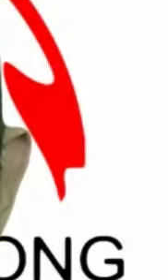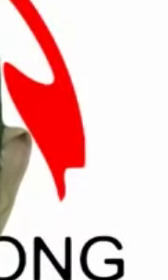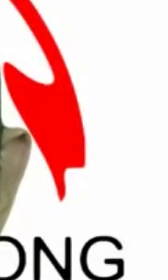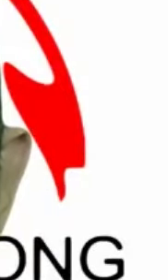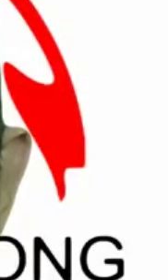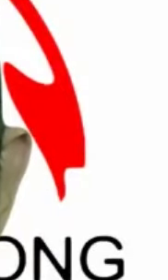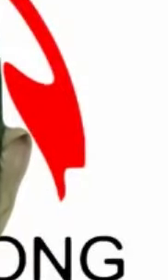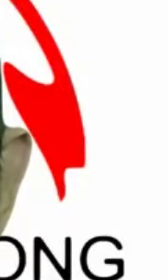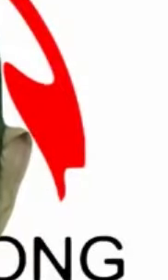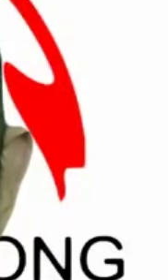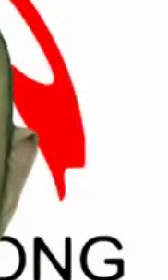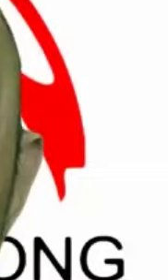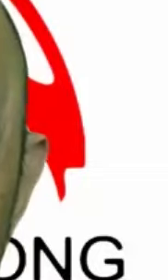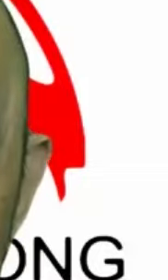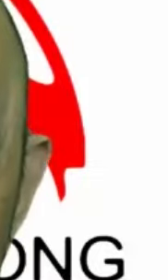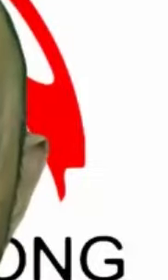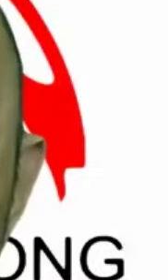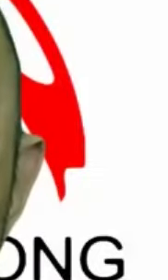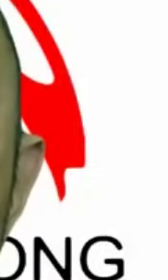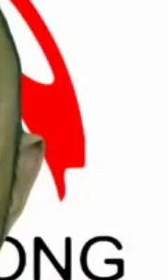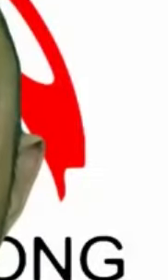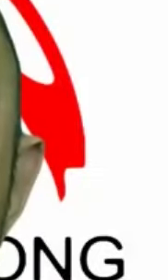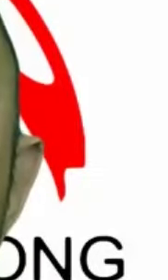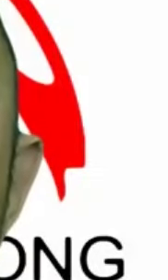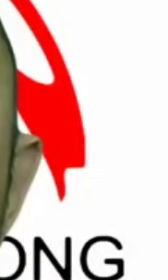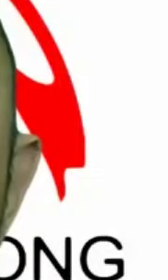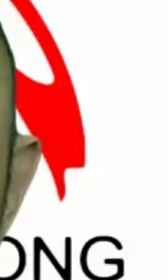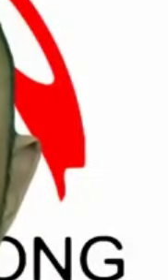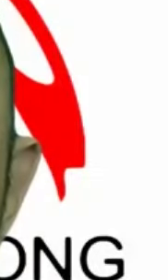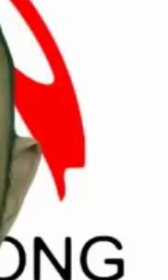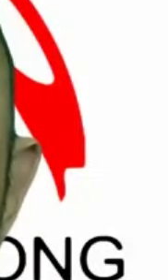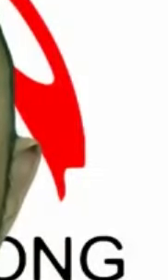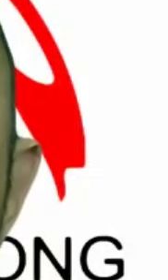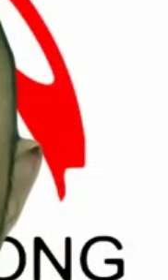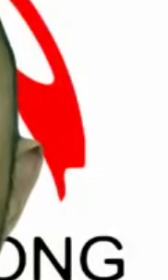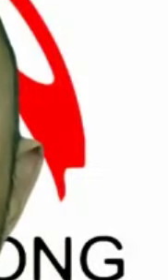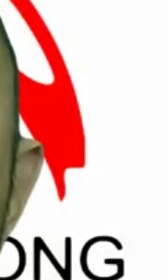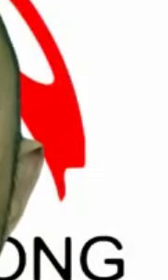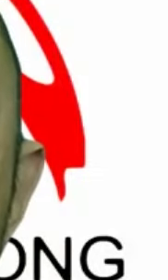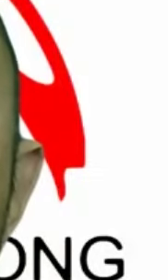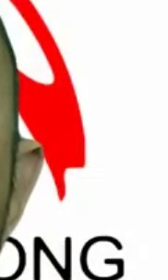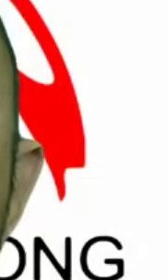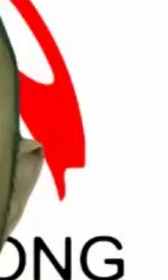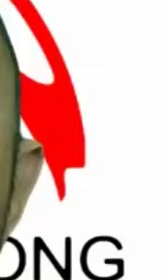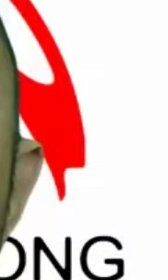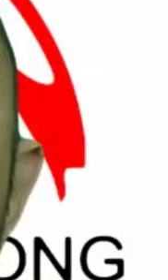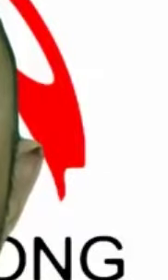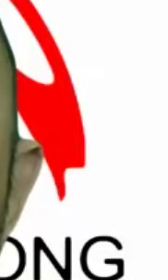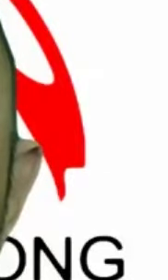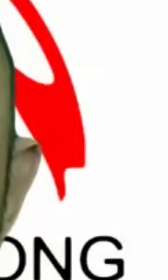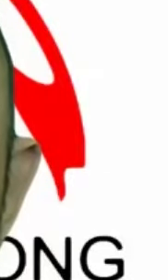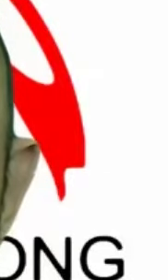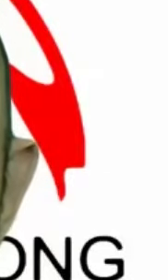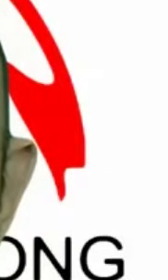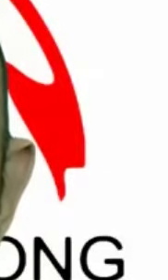we have no inclusion. That's important thing to say. So as some people